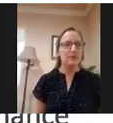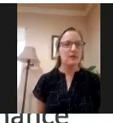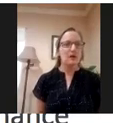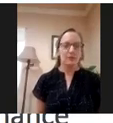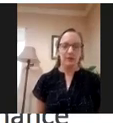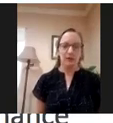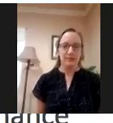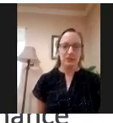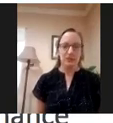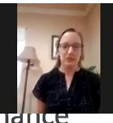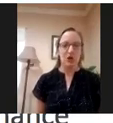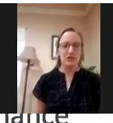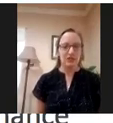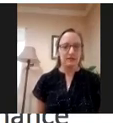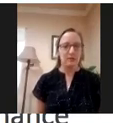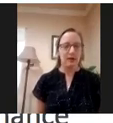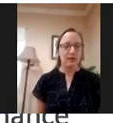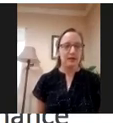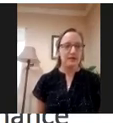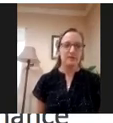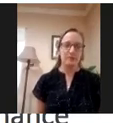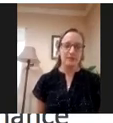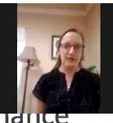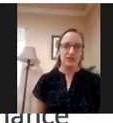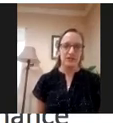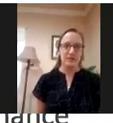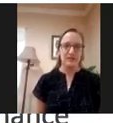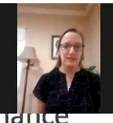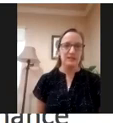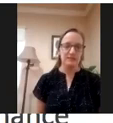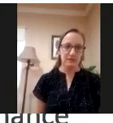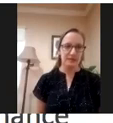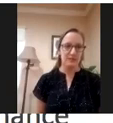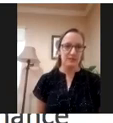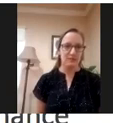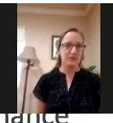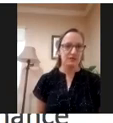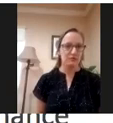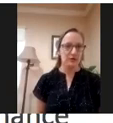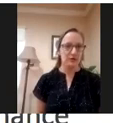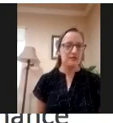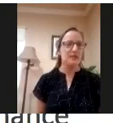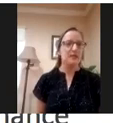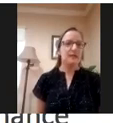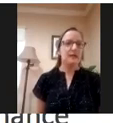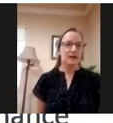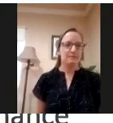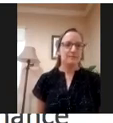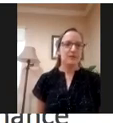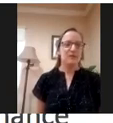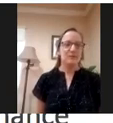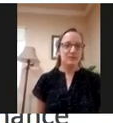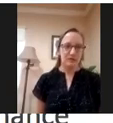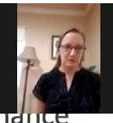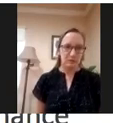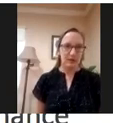Corps. I've already mentioned the cost share requirement, different percentages based on the different types of project authorities.